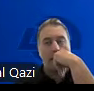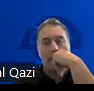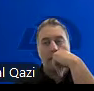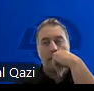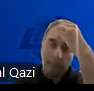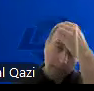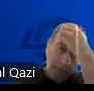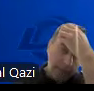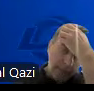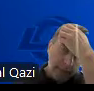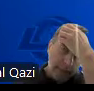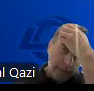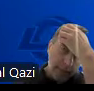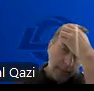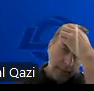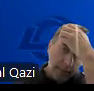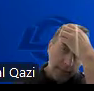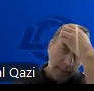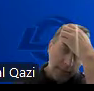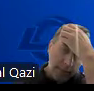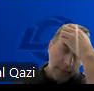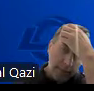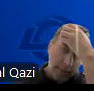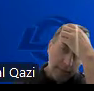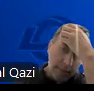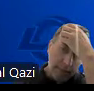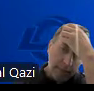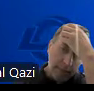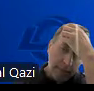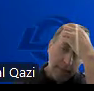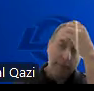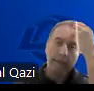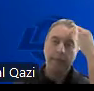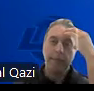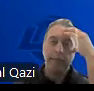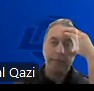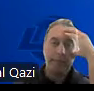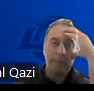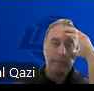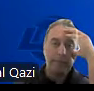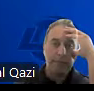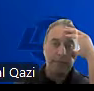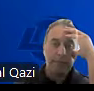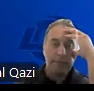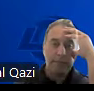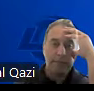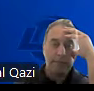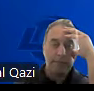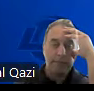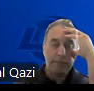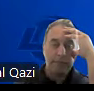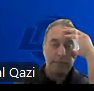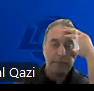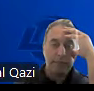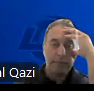going to close a gap in dementia screening access that existed for their members, the people who get Medi-Cal. And